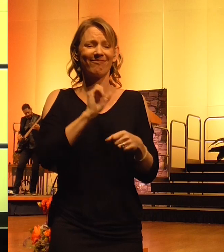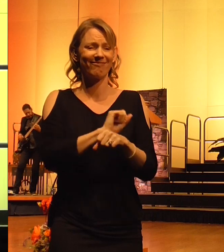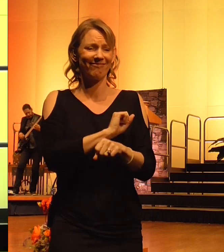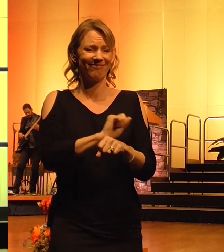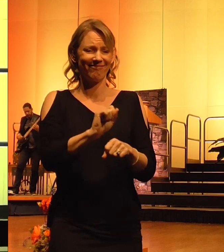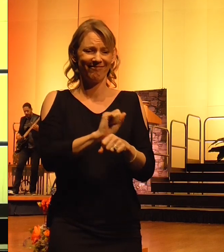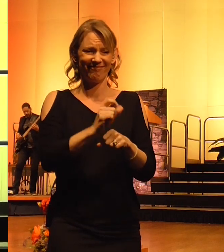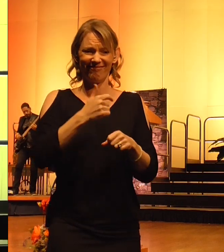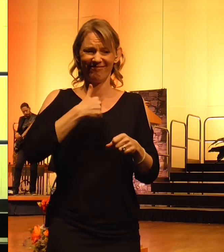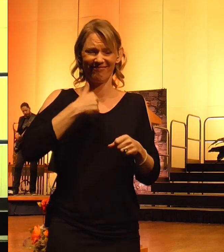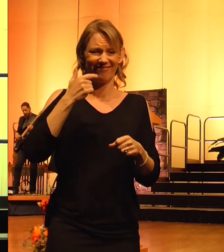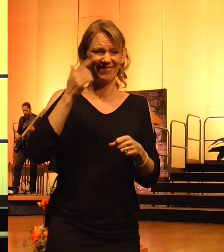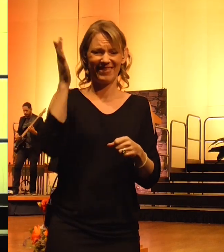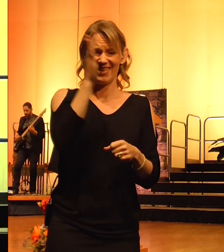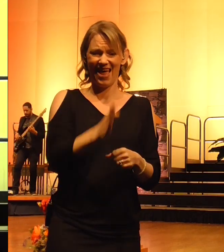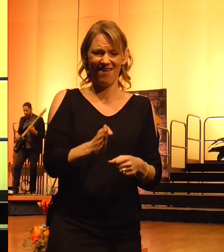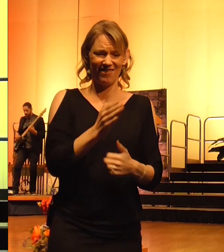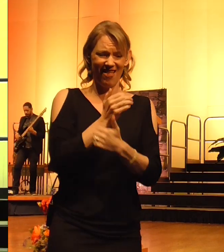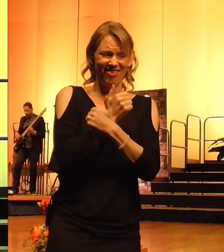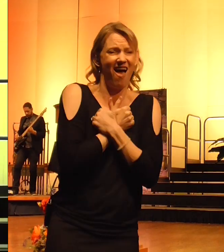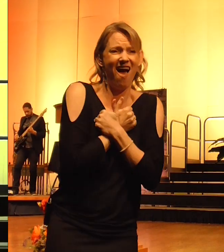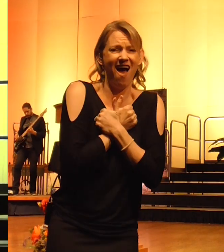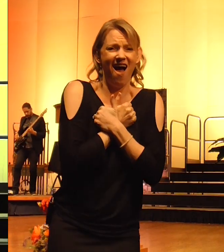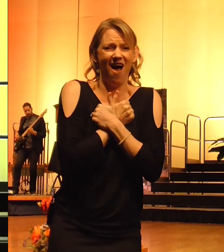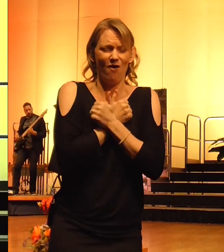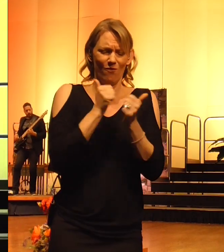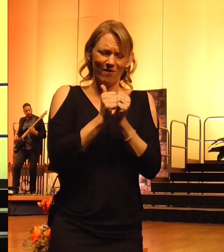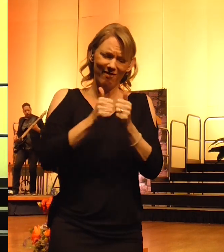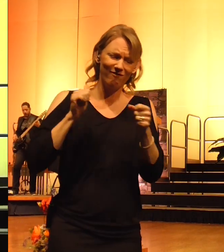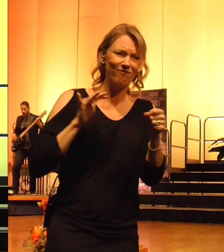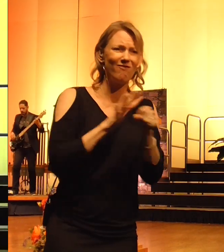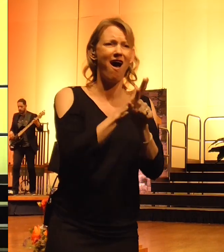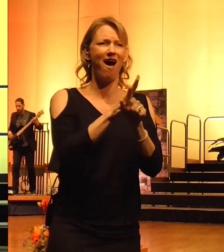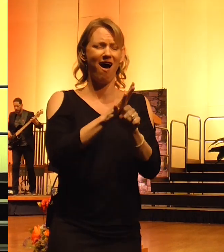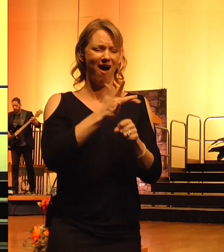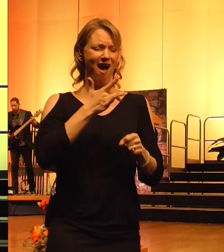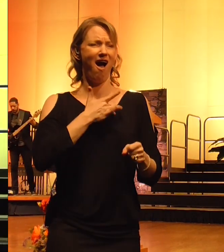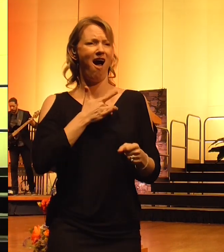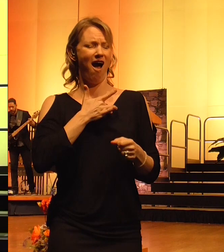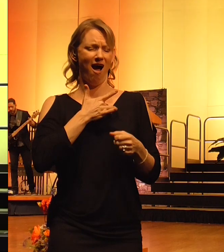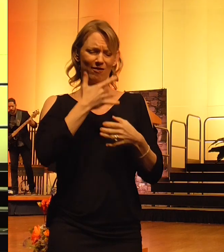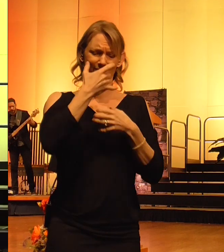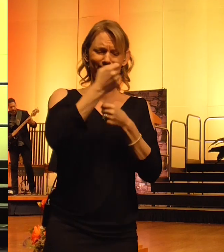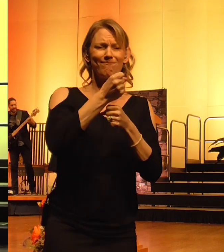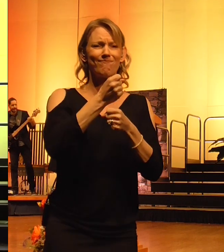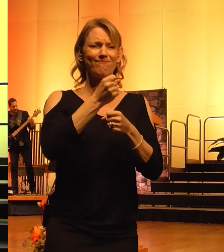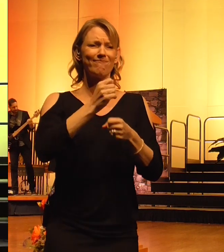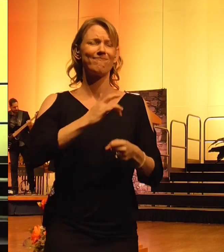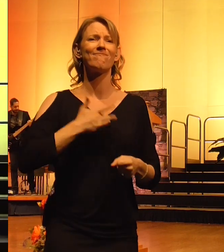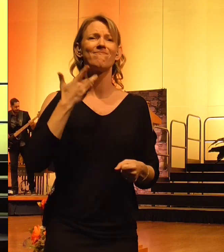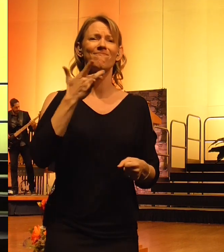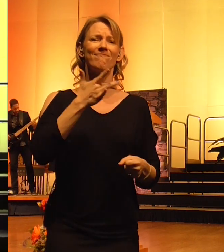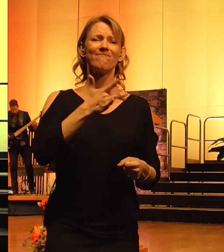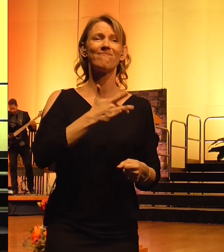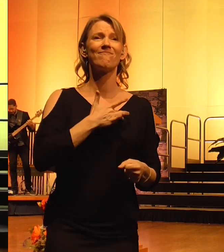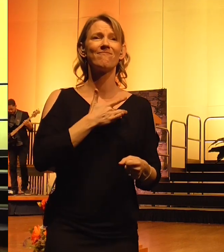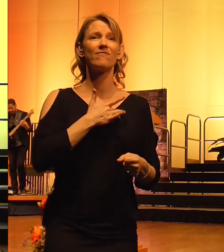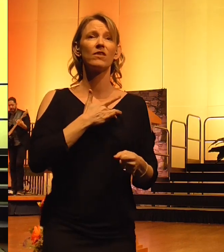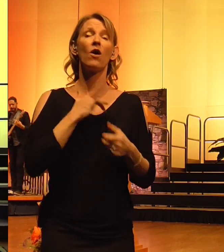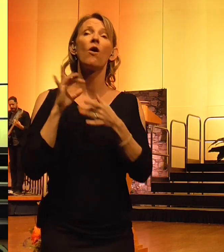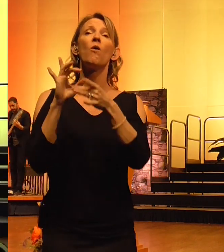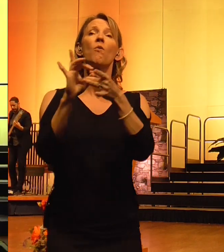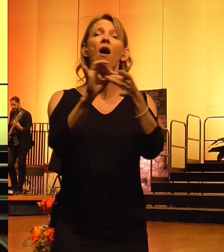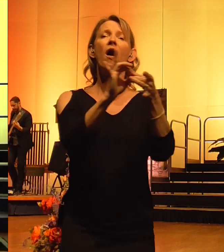never given love with any conviction of the